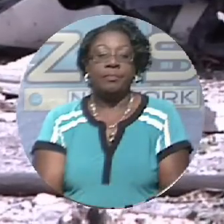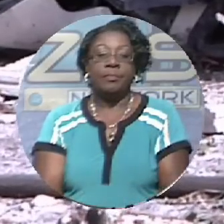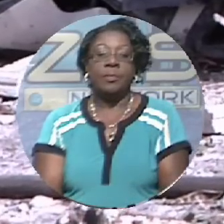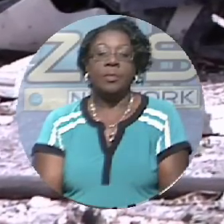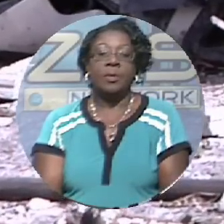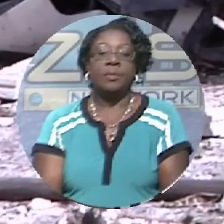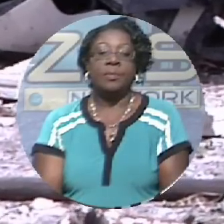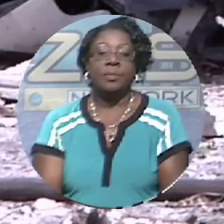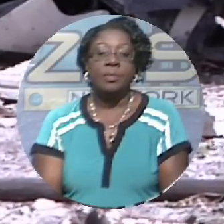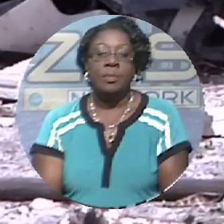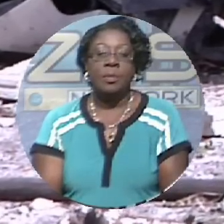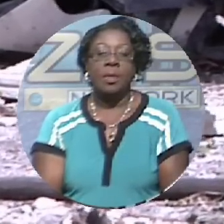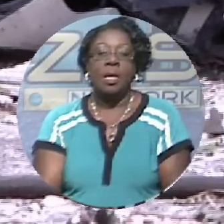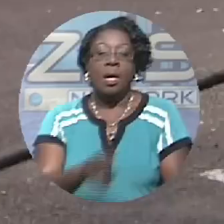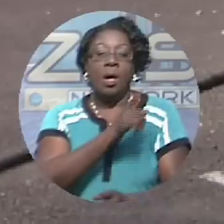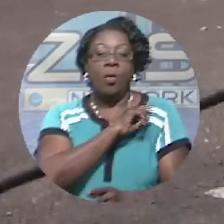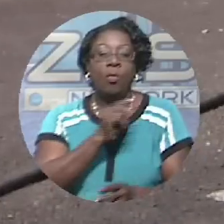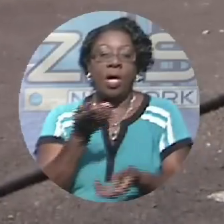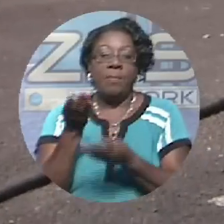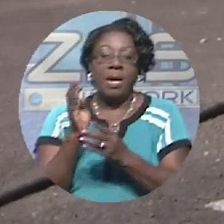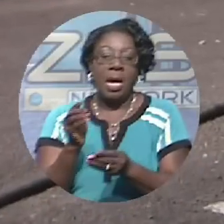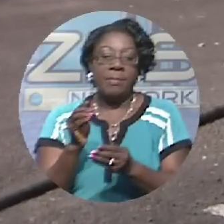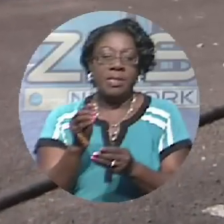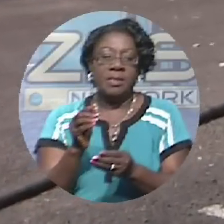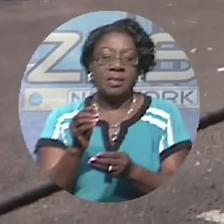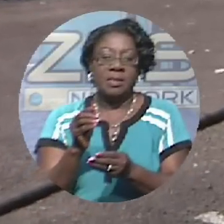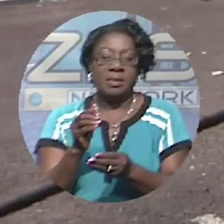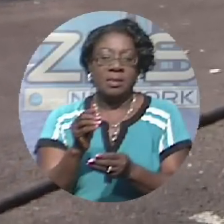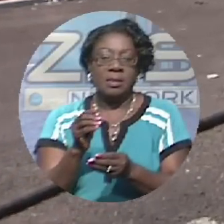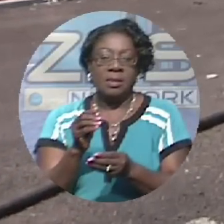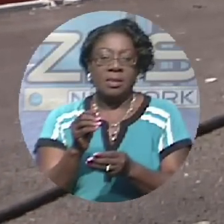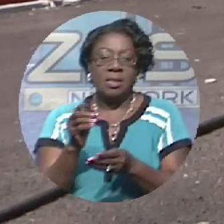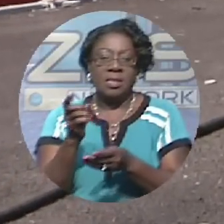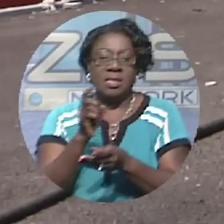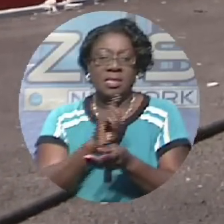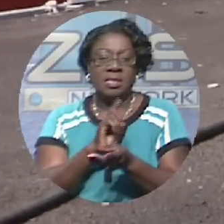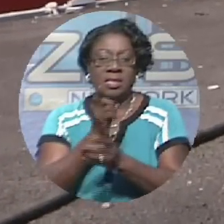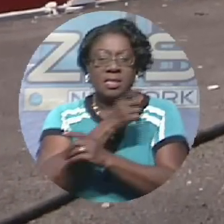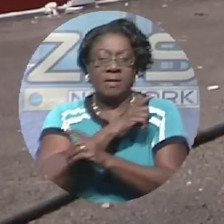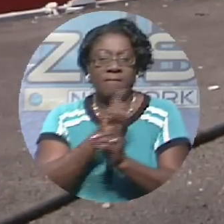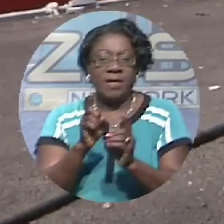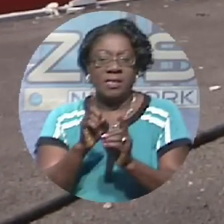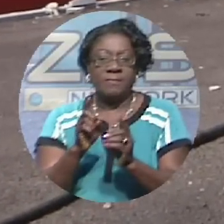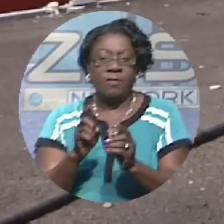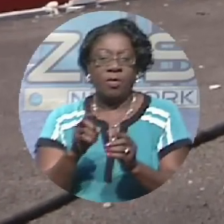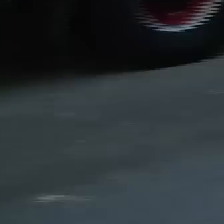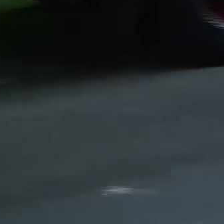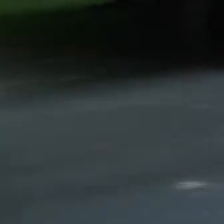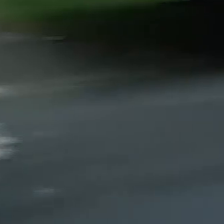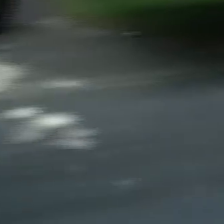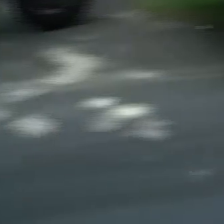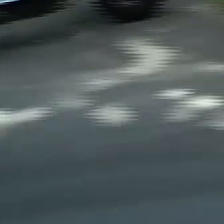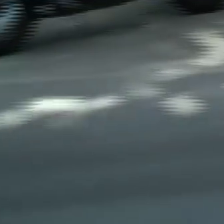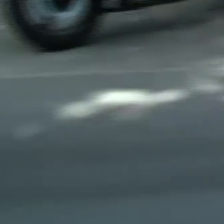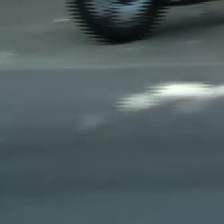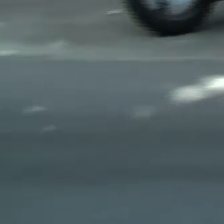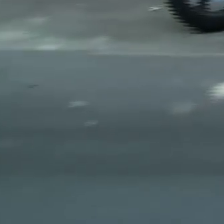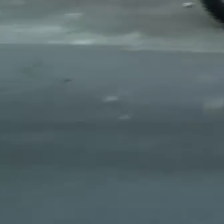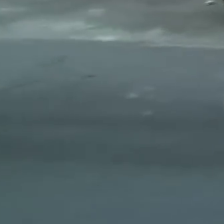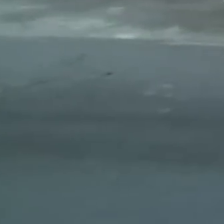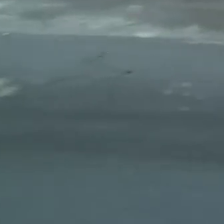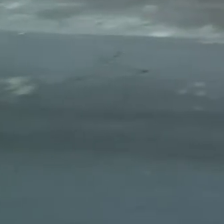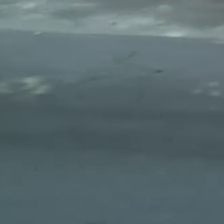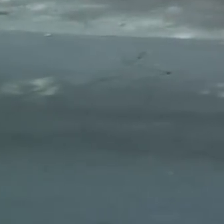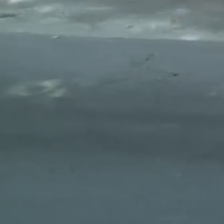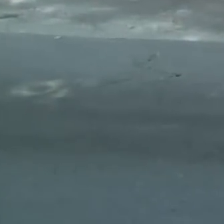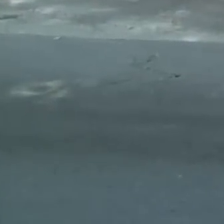A Royal Bahamas Defense Force Marine was killed in a traffic mishap this afternoon. The incident happened in the area of Coral Heights West on the